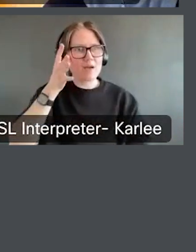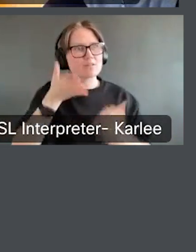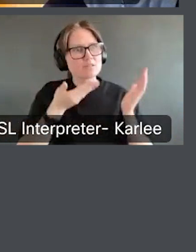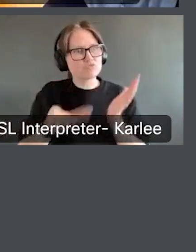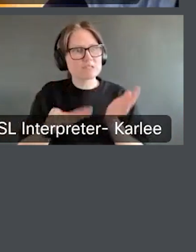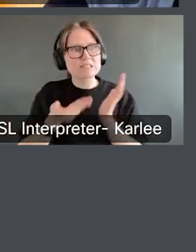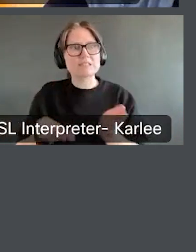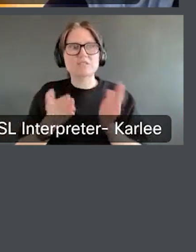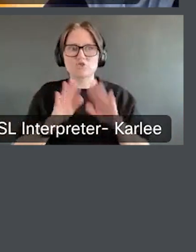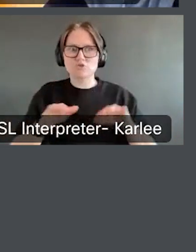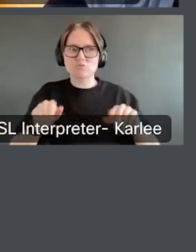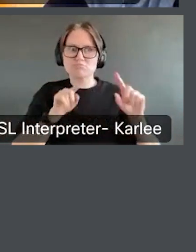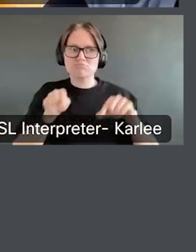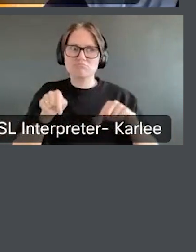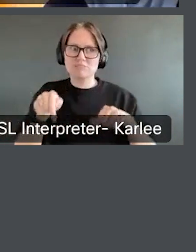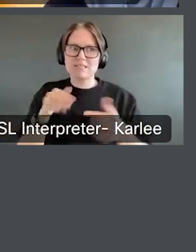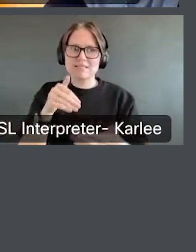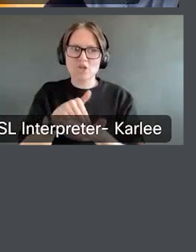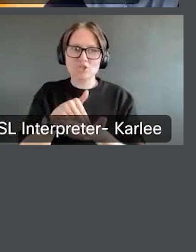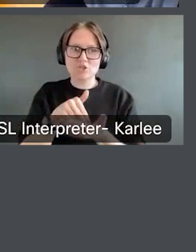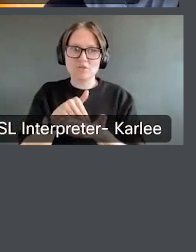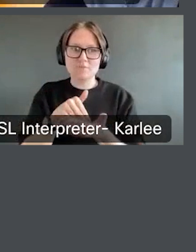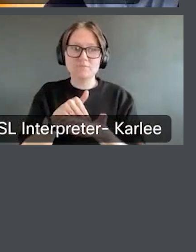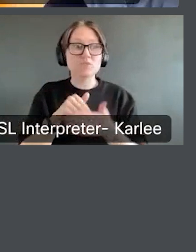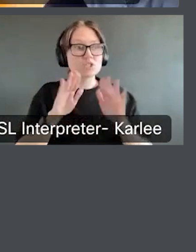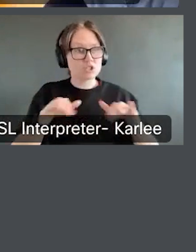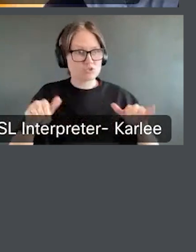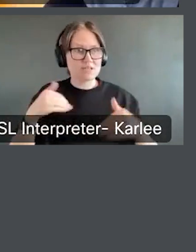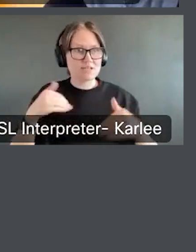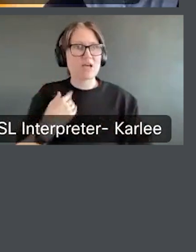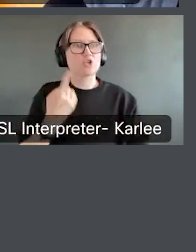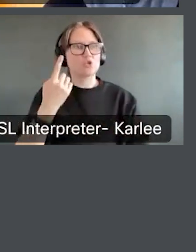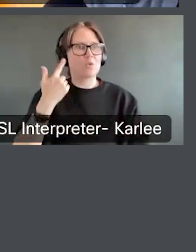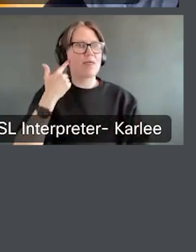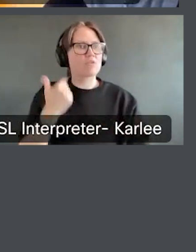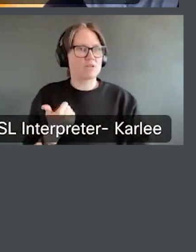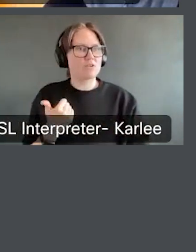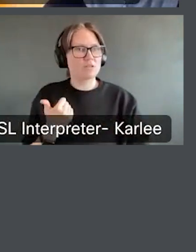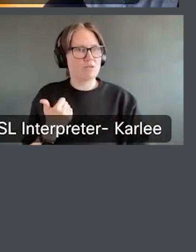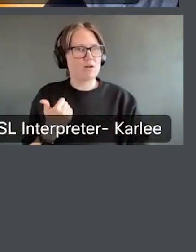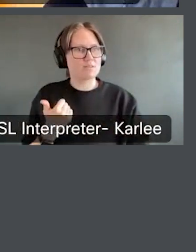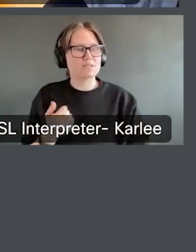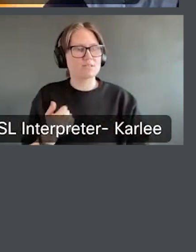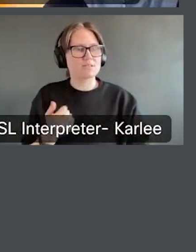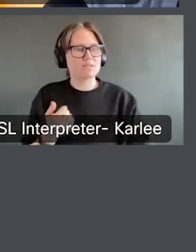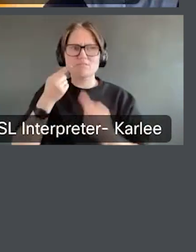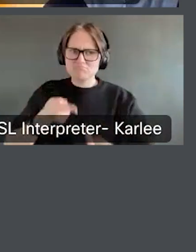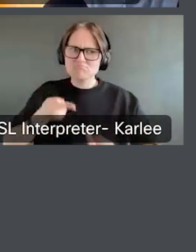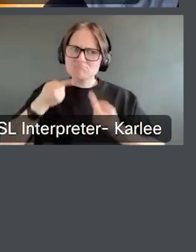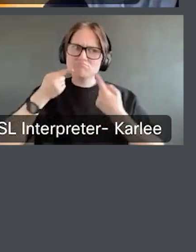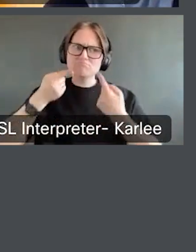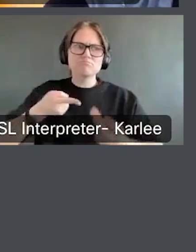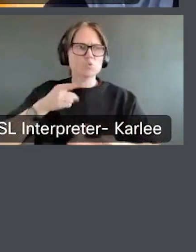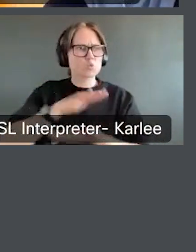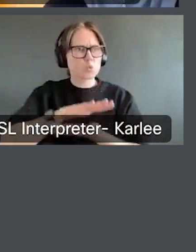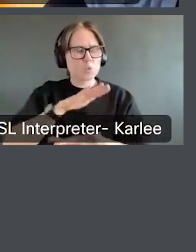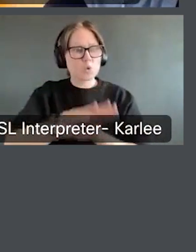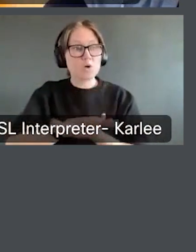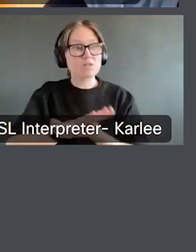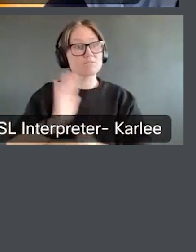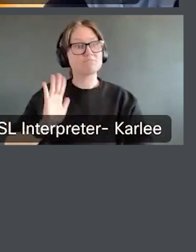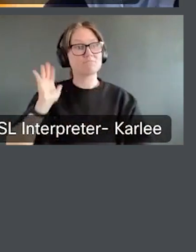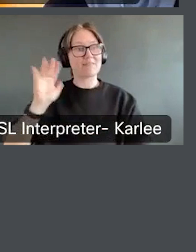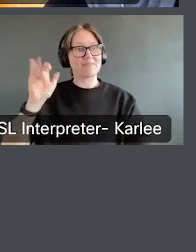center. The children had unilateral hearing loss. They were having difficulty in school. And at that time, as Dr. C